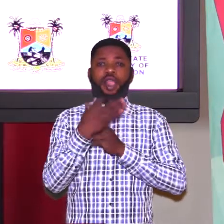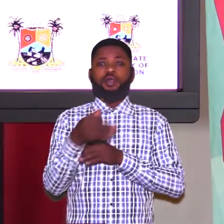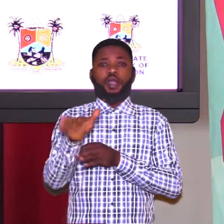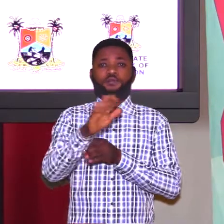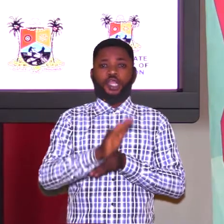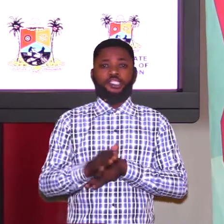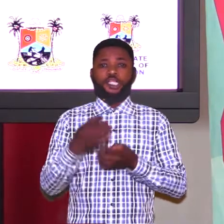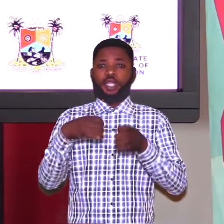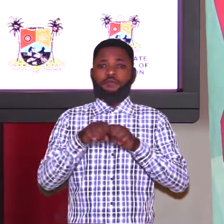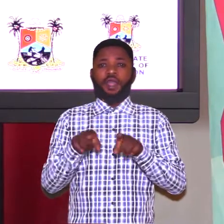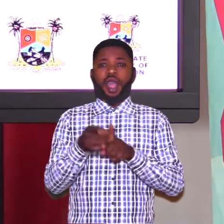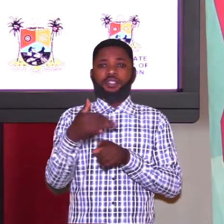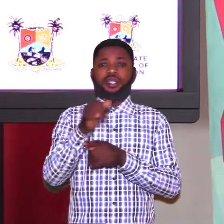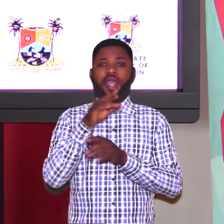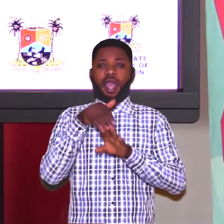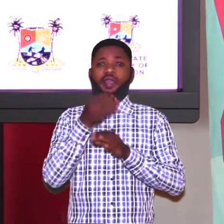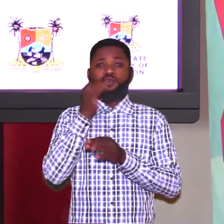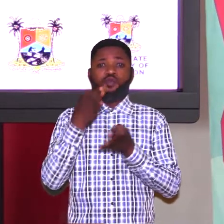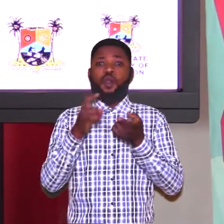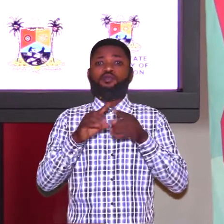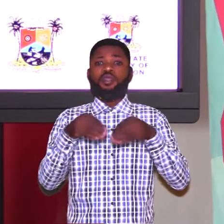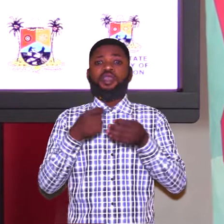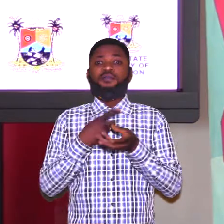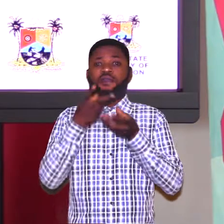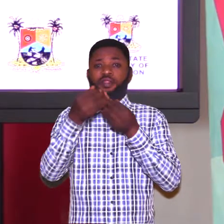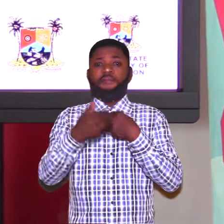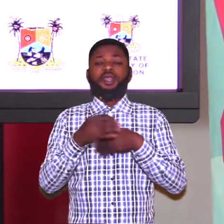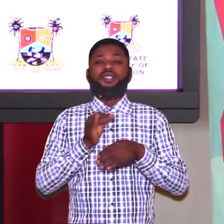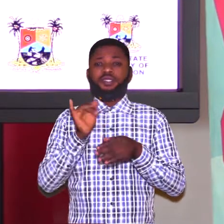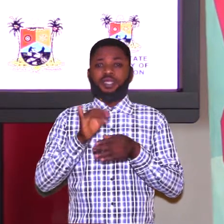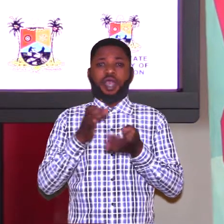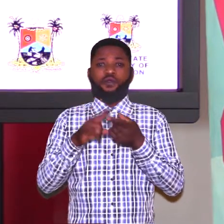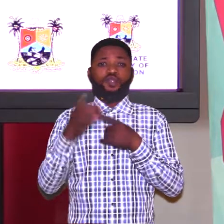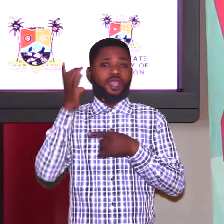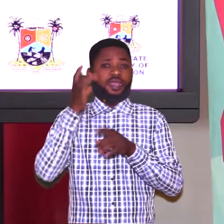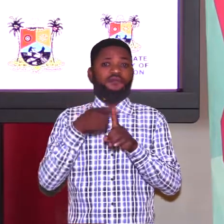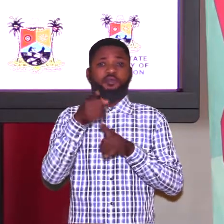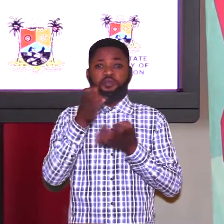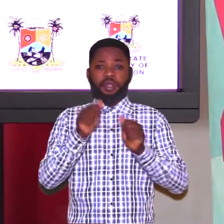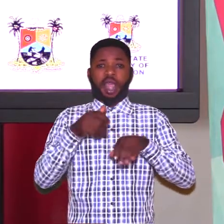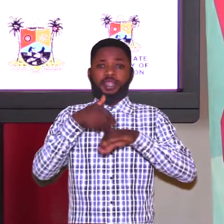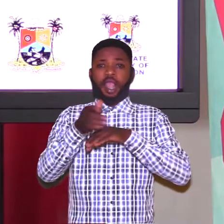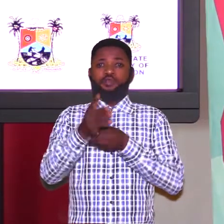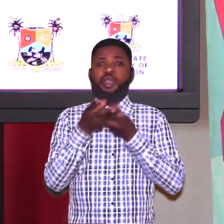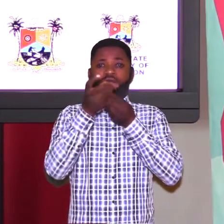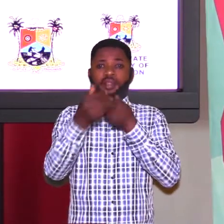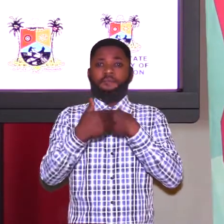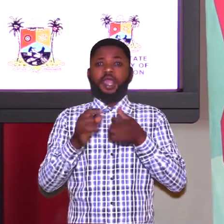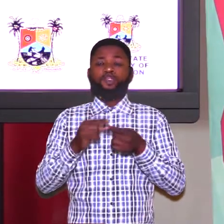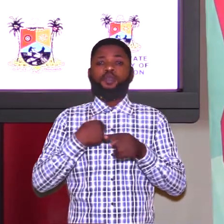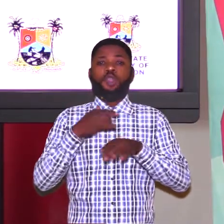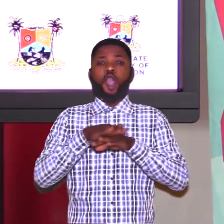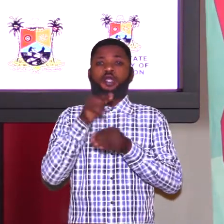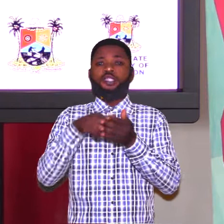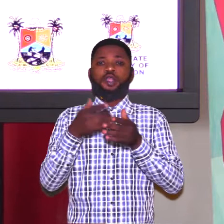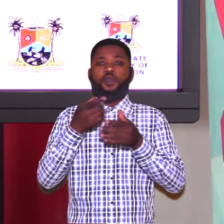of your children, even as they are at home. Now, do you want to give me feedback? Yes, I want to hear from you. You can send in your feedbacks to